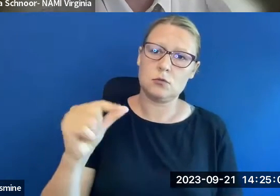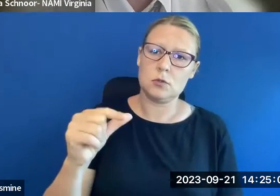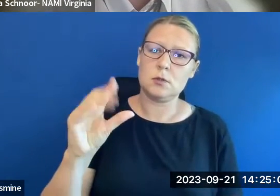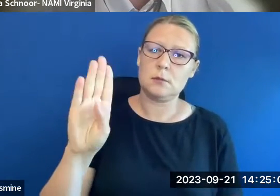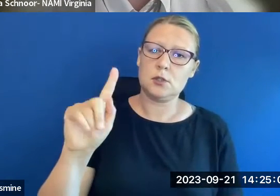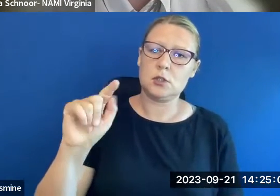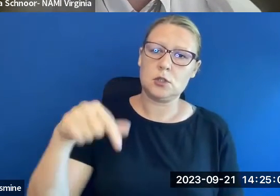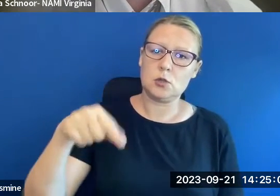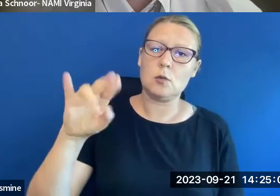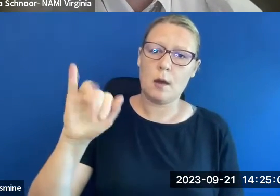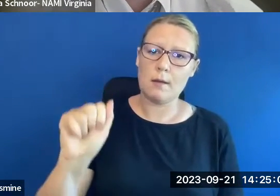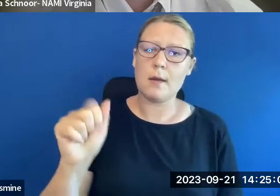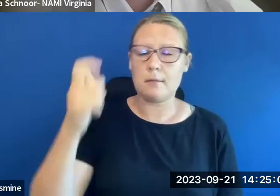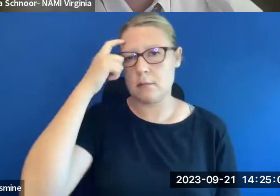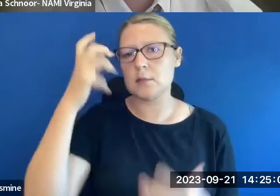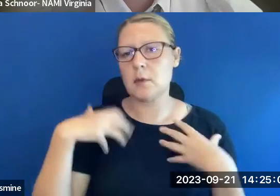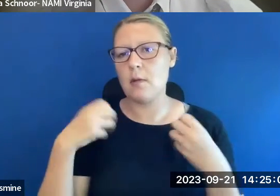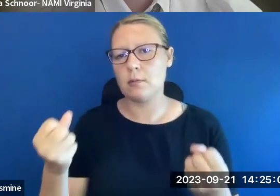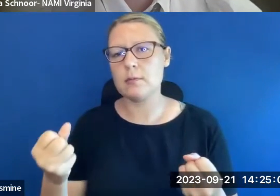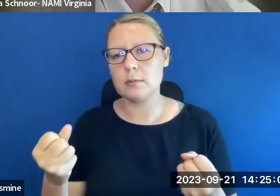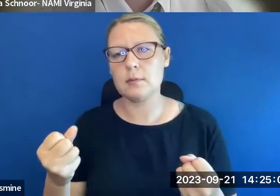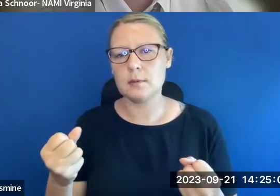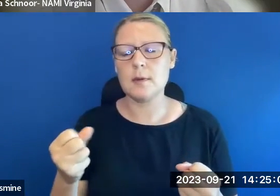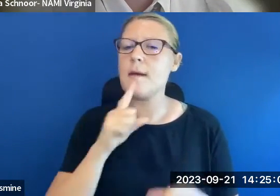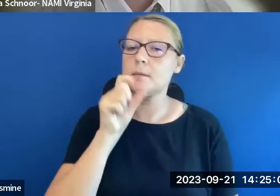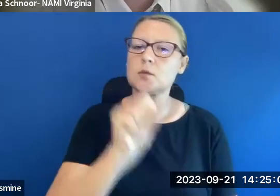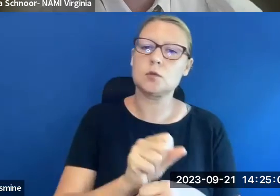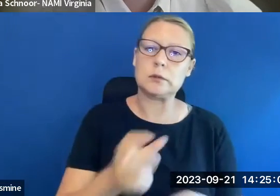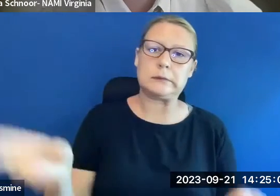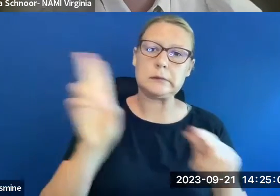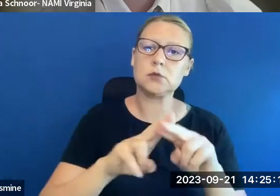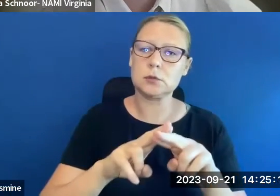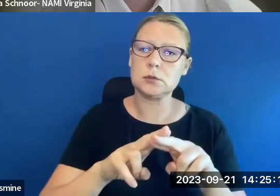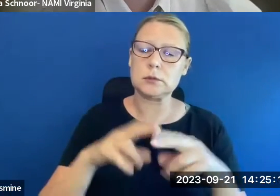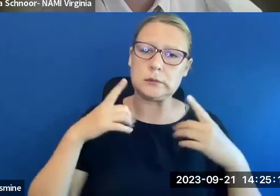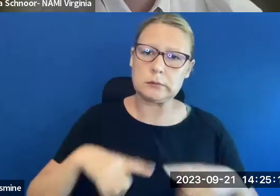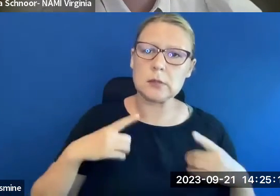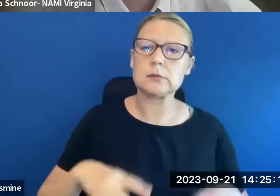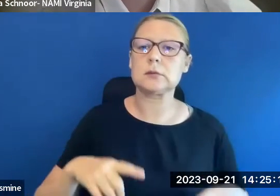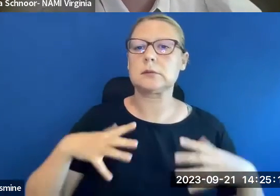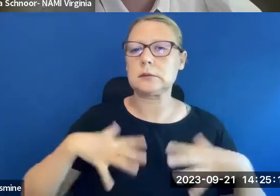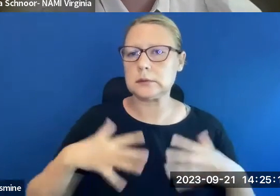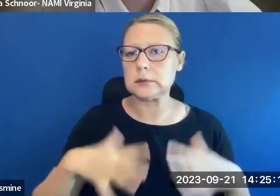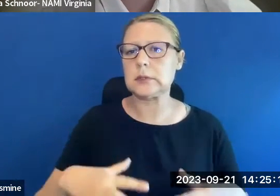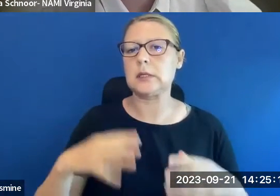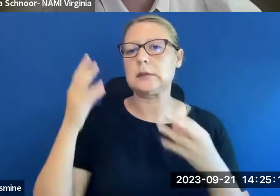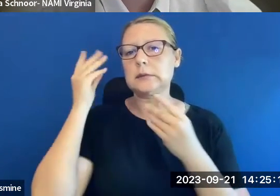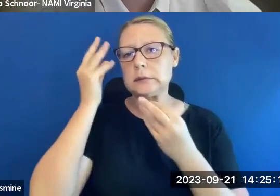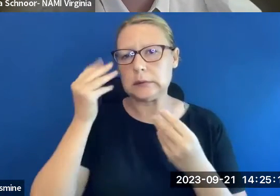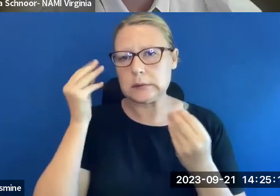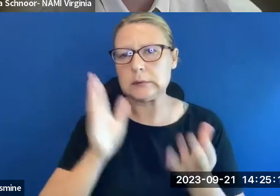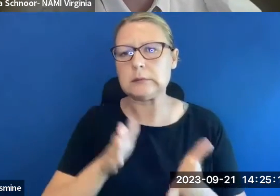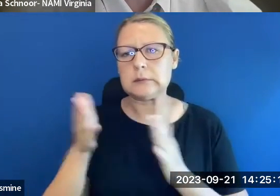think it can absolutely increase odds of depression and anxiety and suicidal ideation as